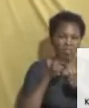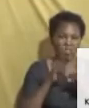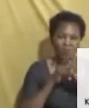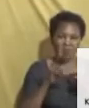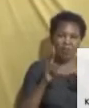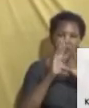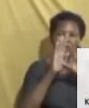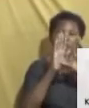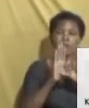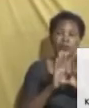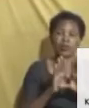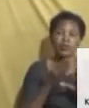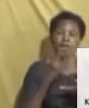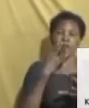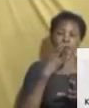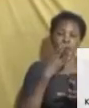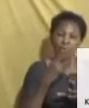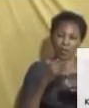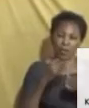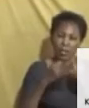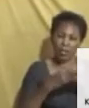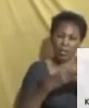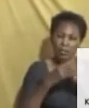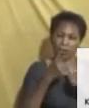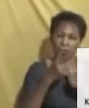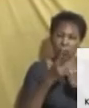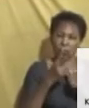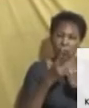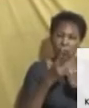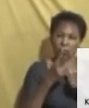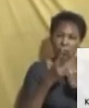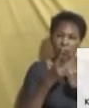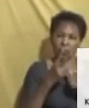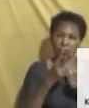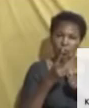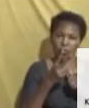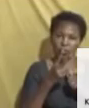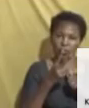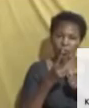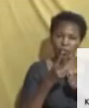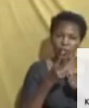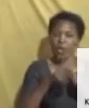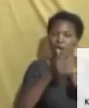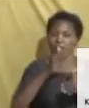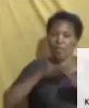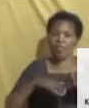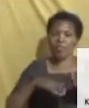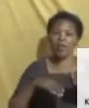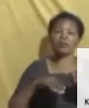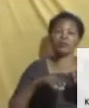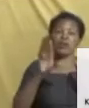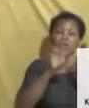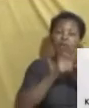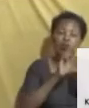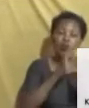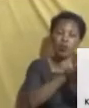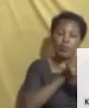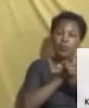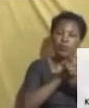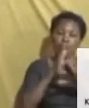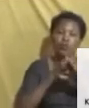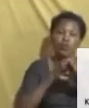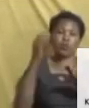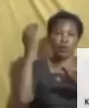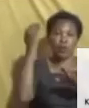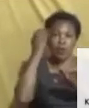important, 482. Aside from his legal immunity from suit and from insult, you